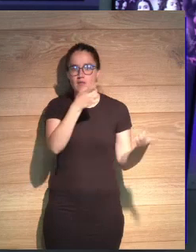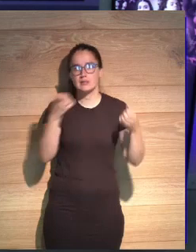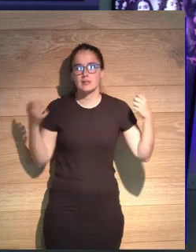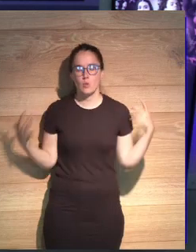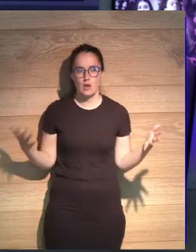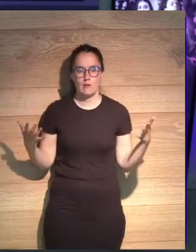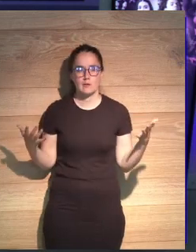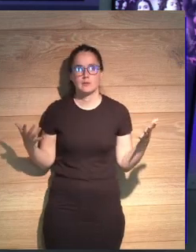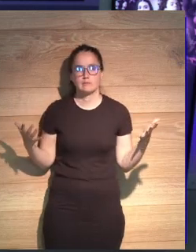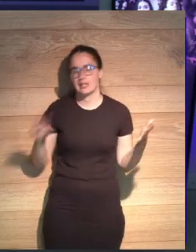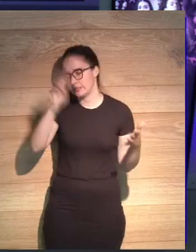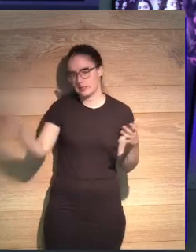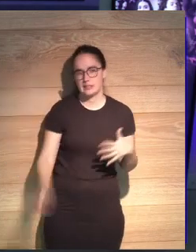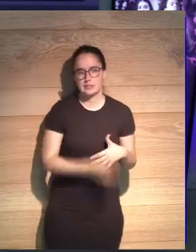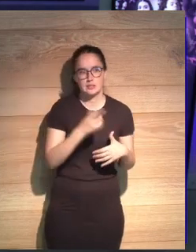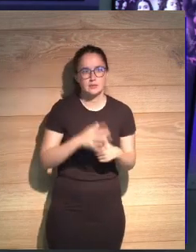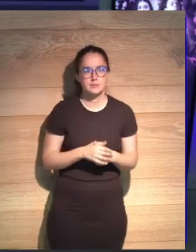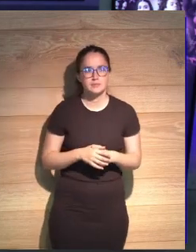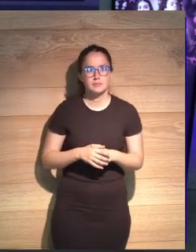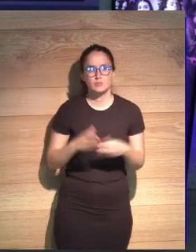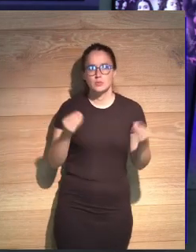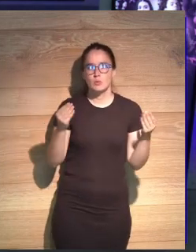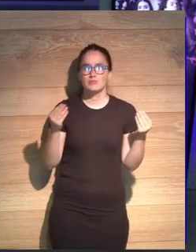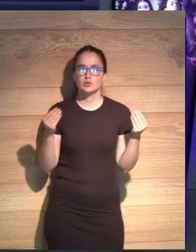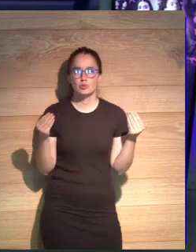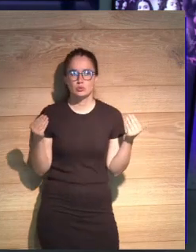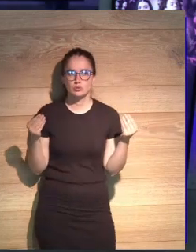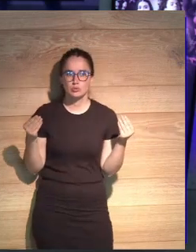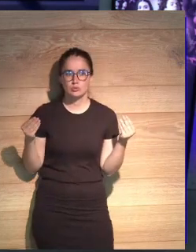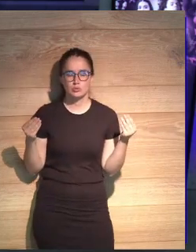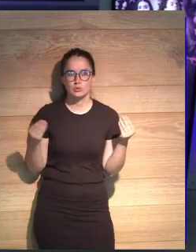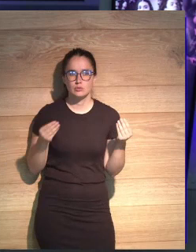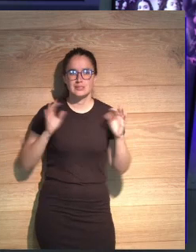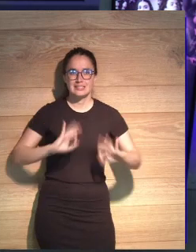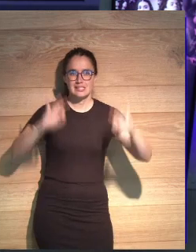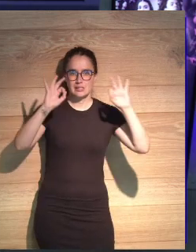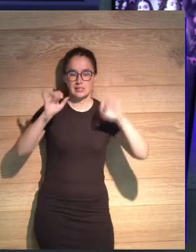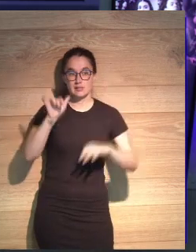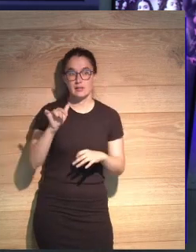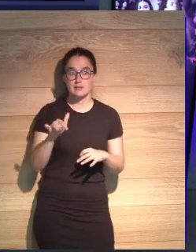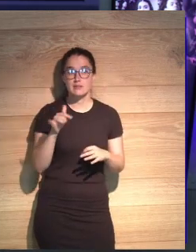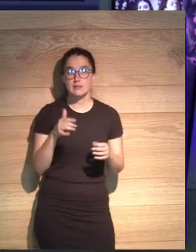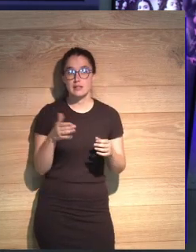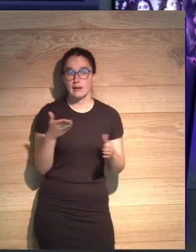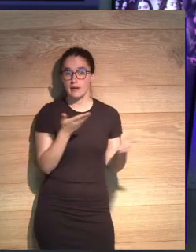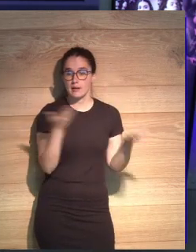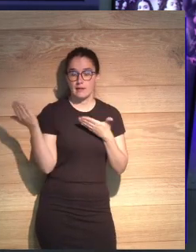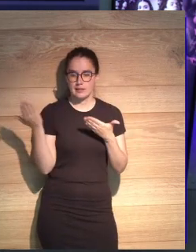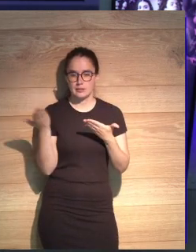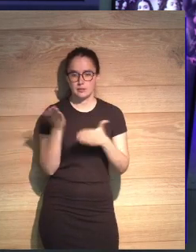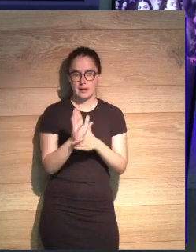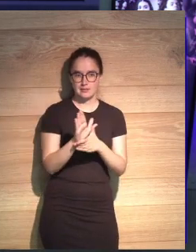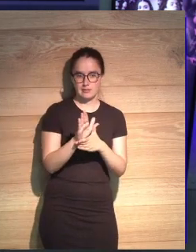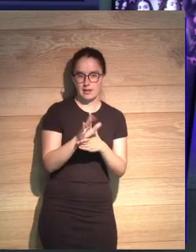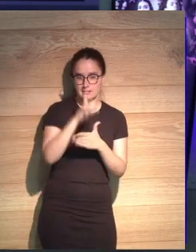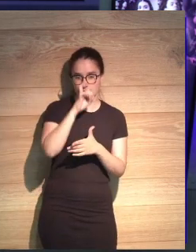are lacking some ingredient, they have to go to the supermarket and buy what they need. So there are different domains that were specified